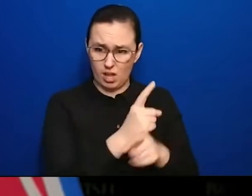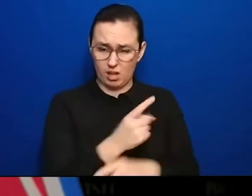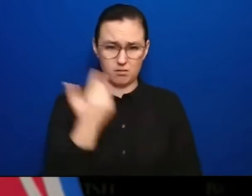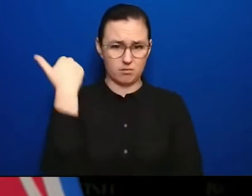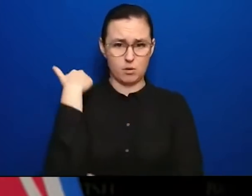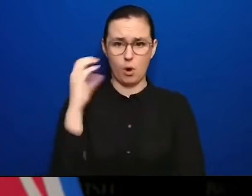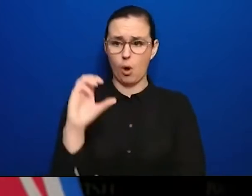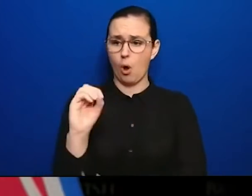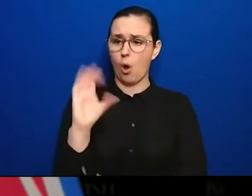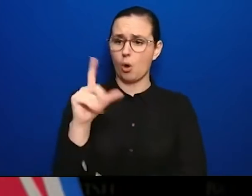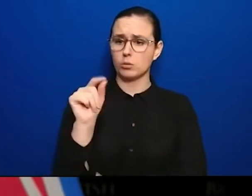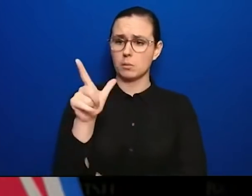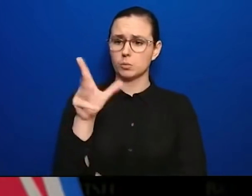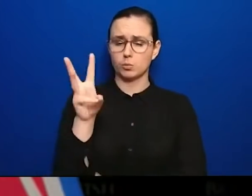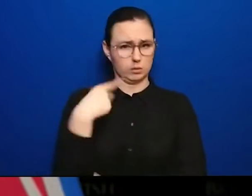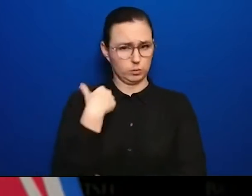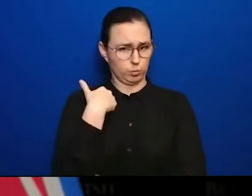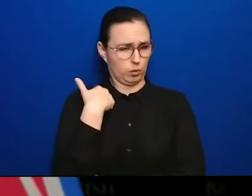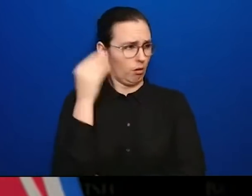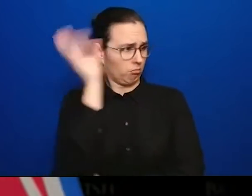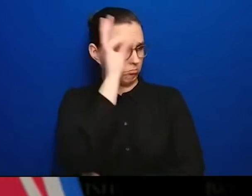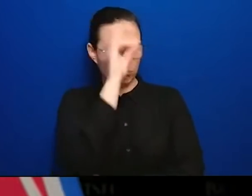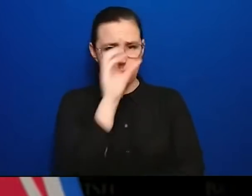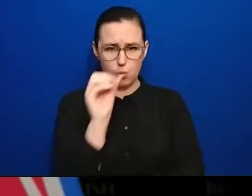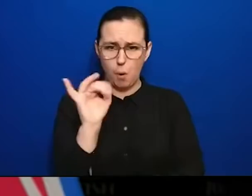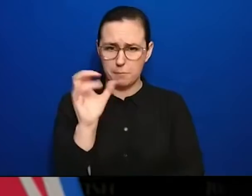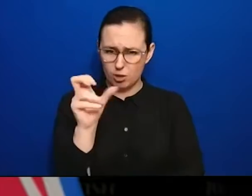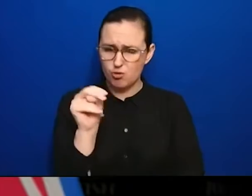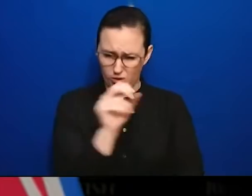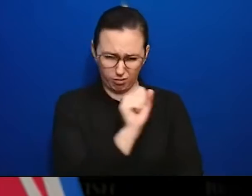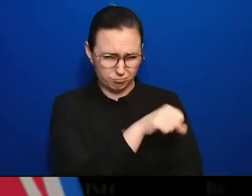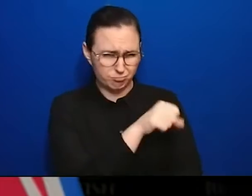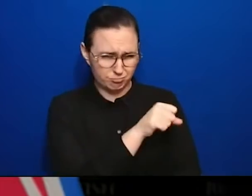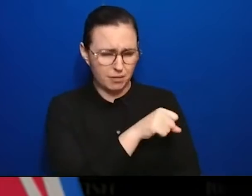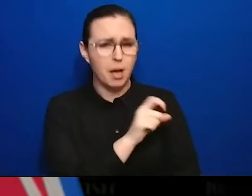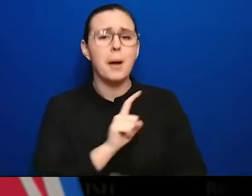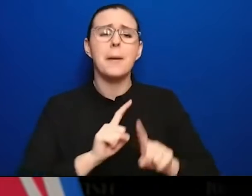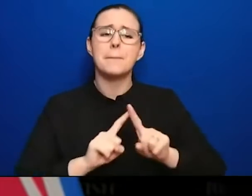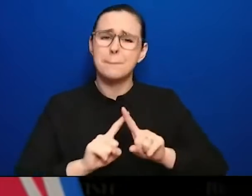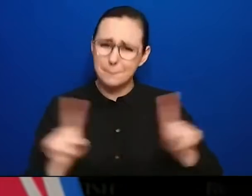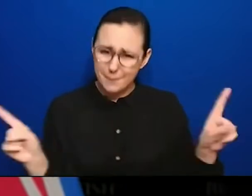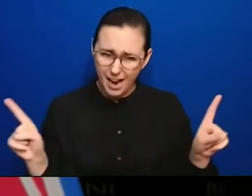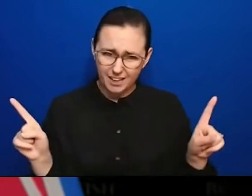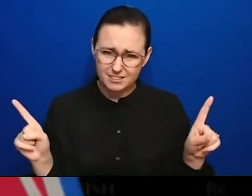Omicron makes what we announced in our decision to go forward on October 26th, and the way